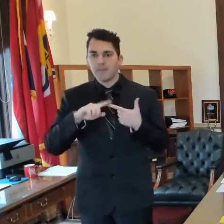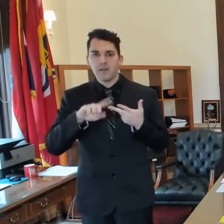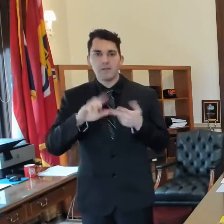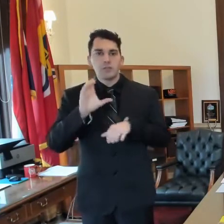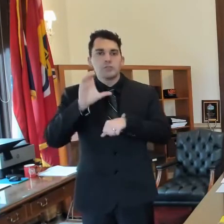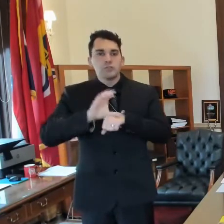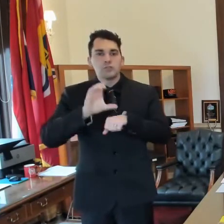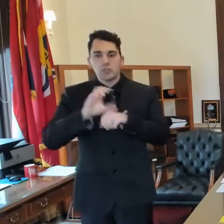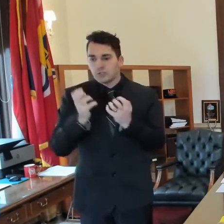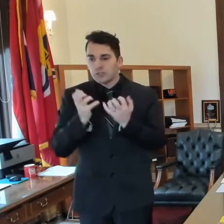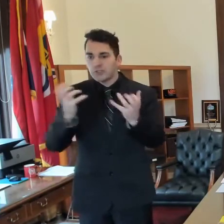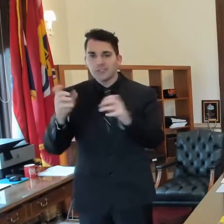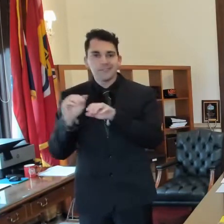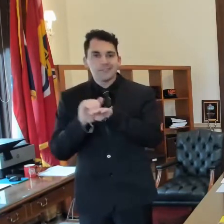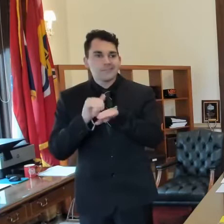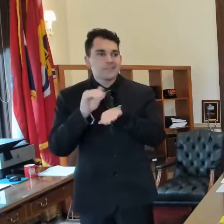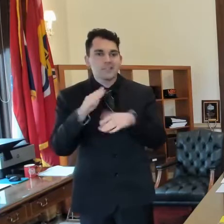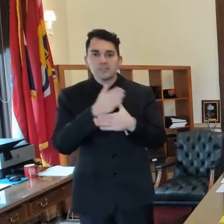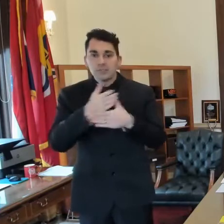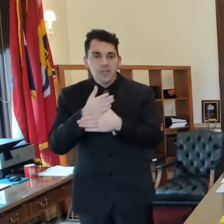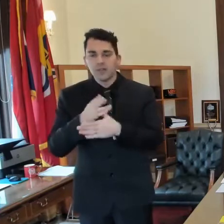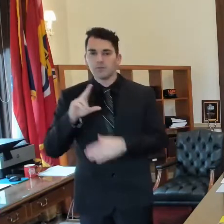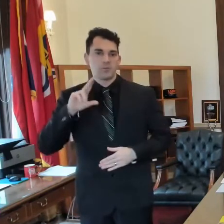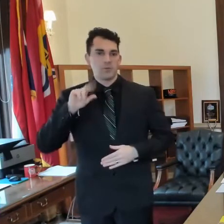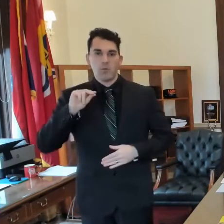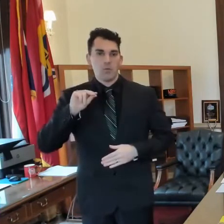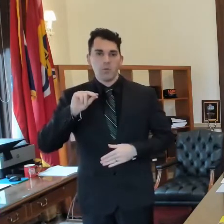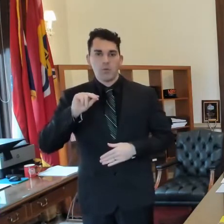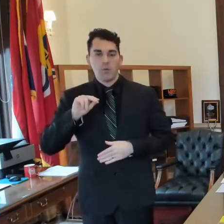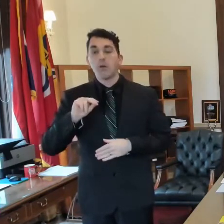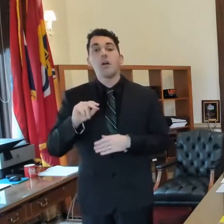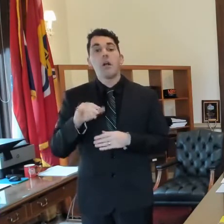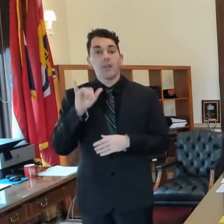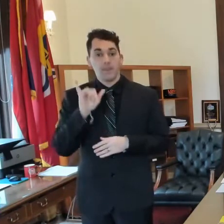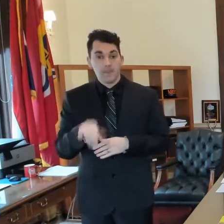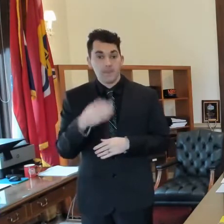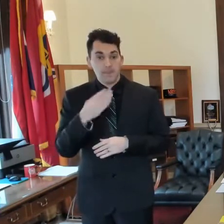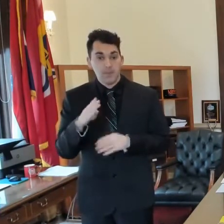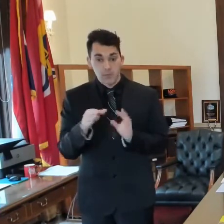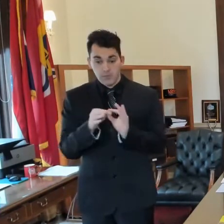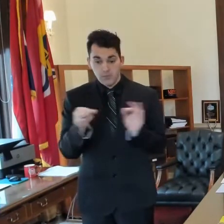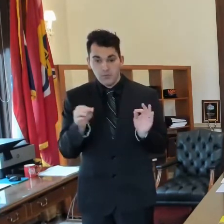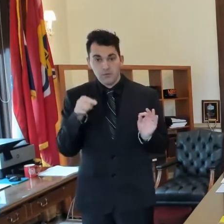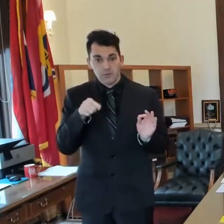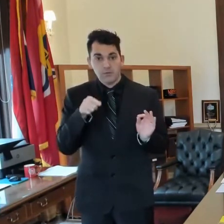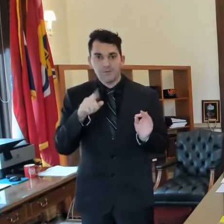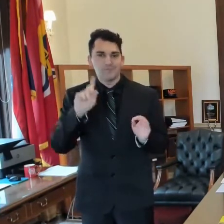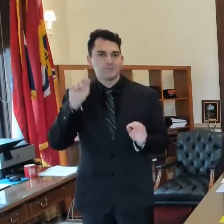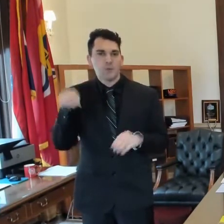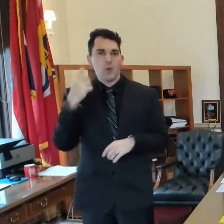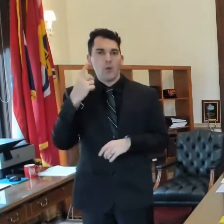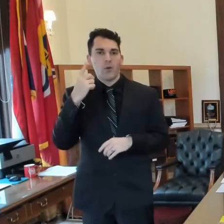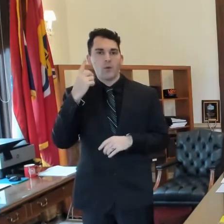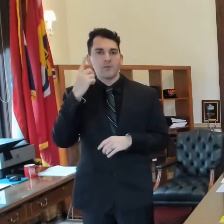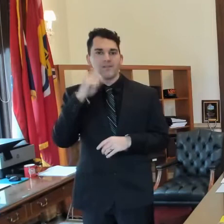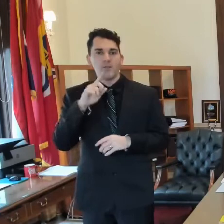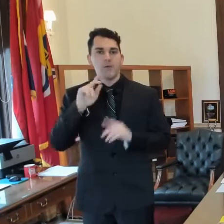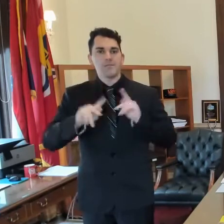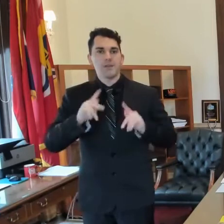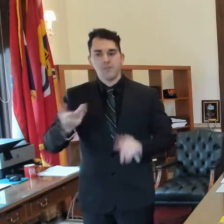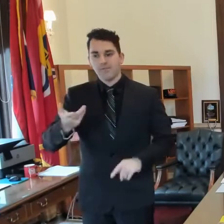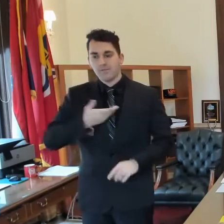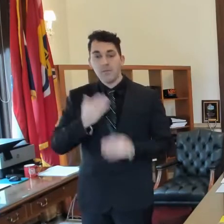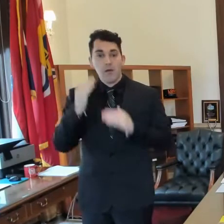These invitations are meant for the individuals who signed up on the list. So hopefully this weekend we'll do between 3,000 and 4,000